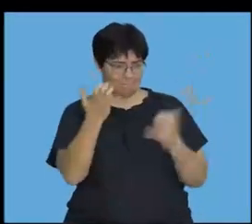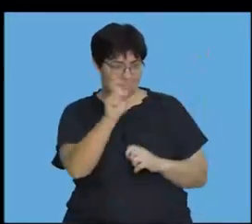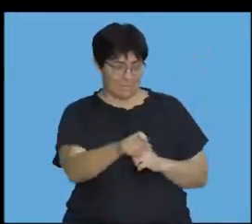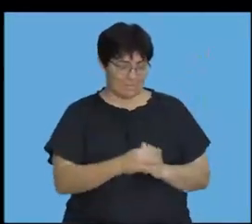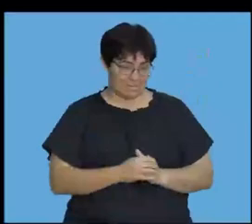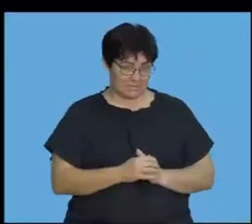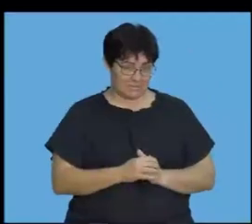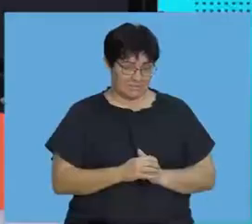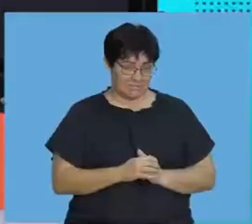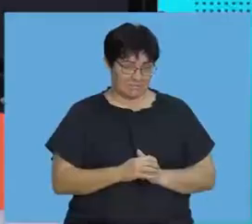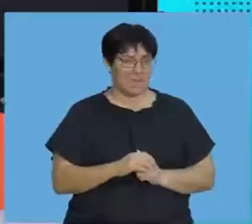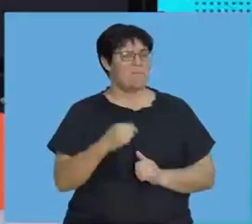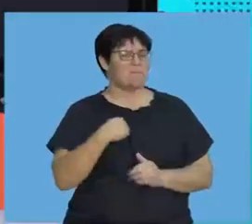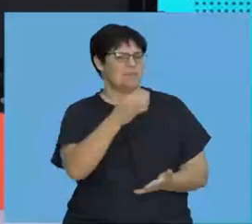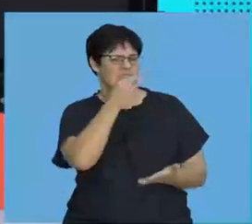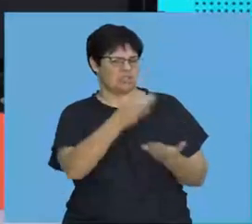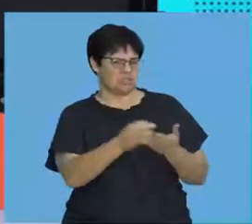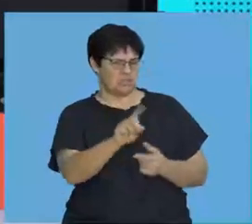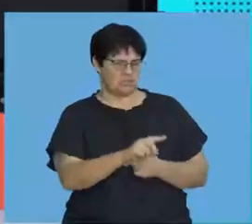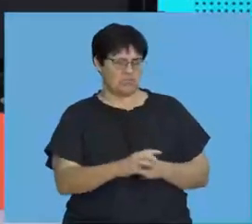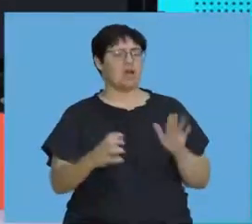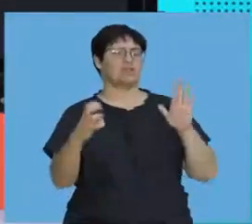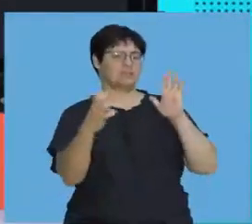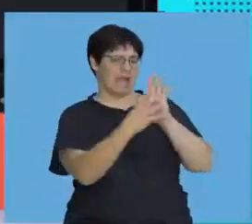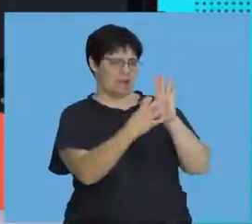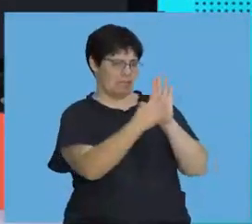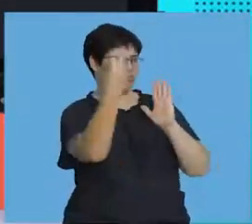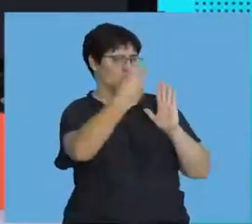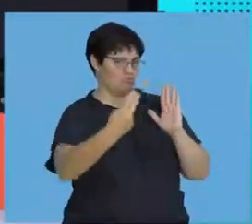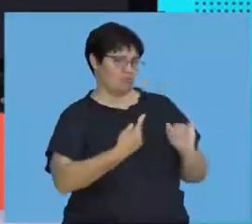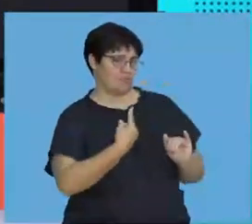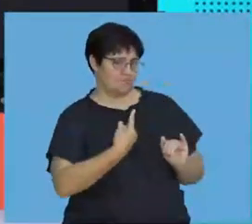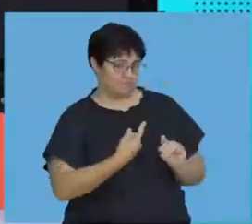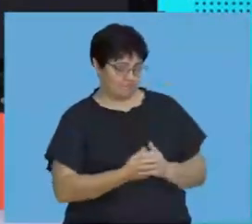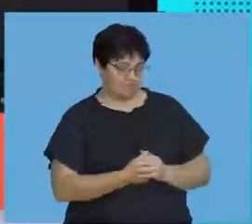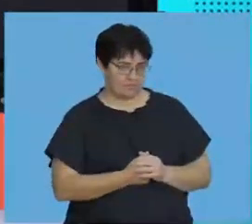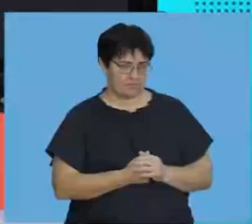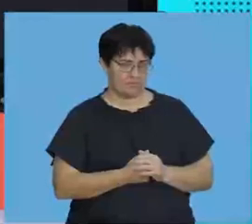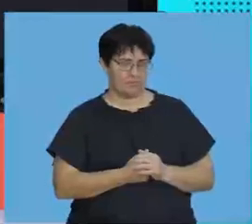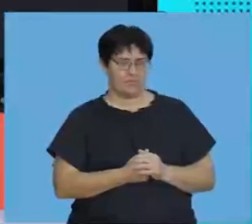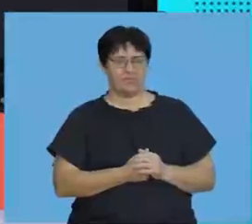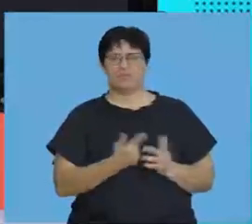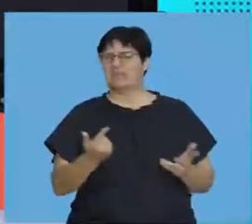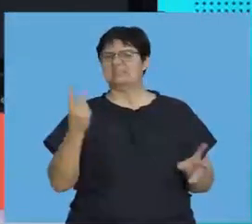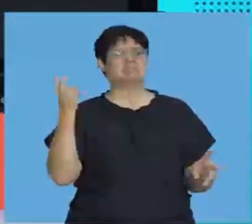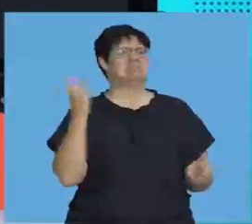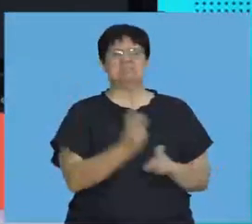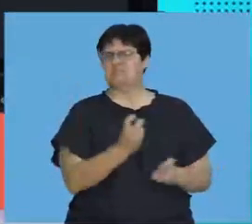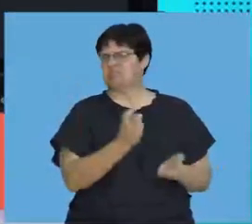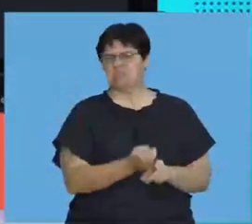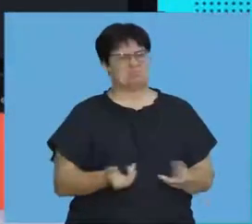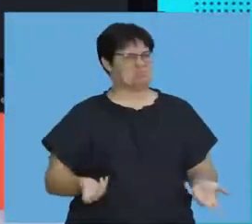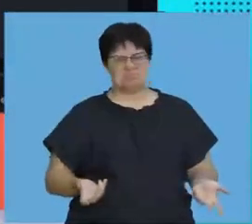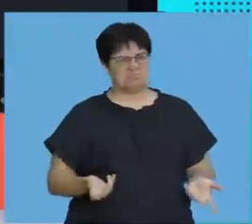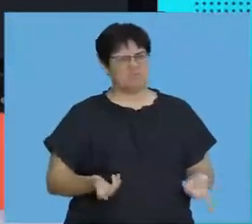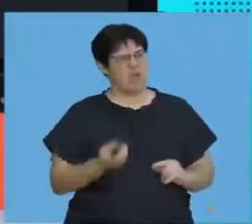what I suggest, draw a diagram, okay? This isn't a particularly difficult